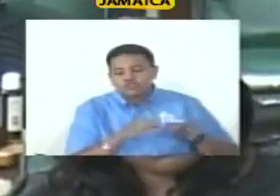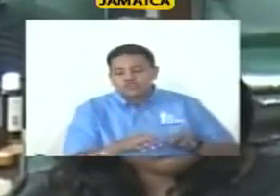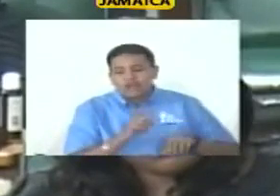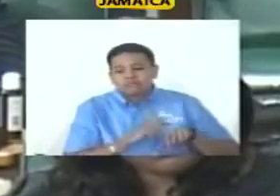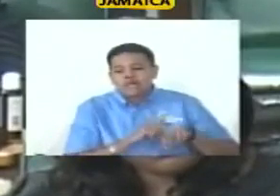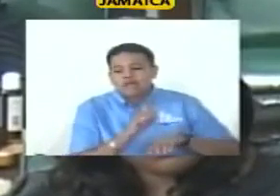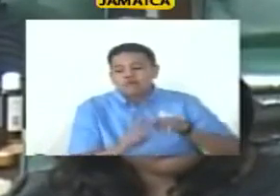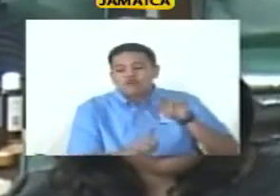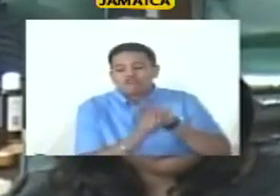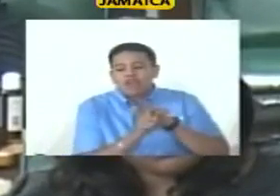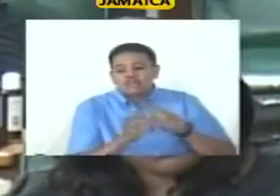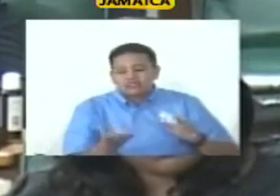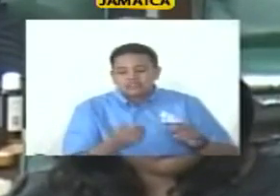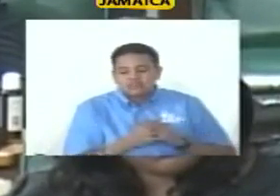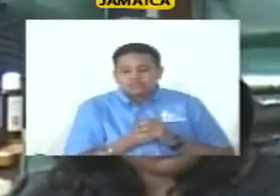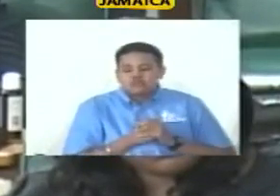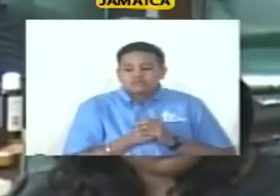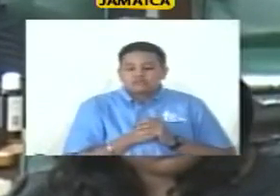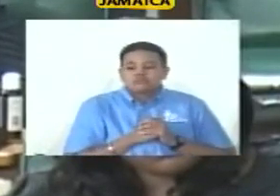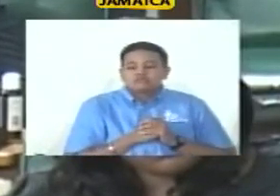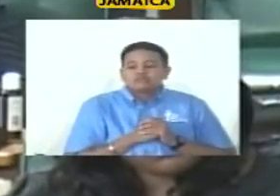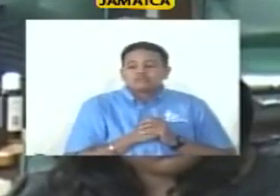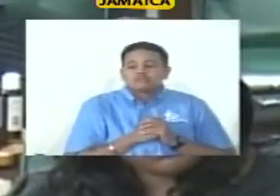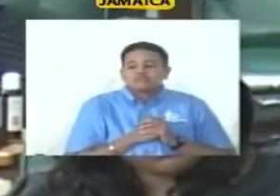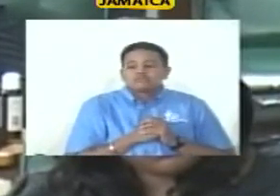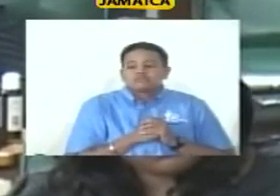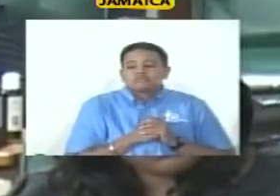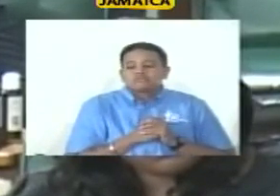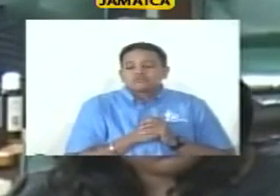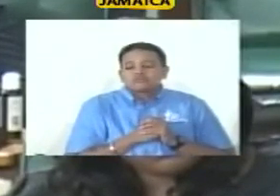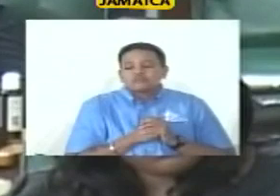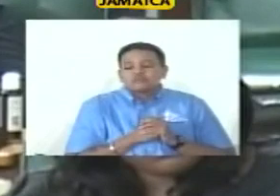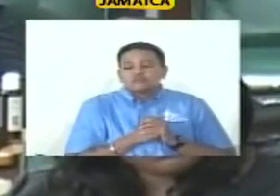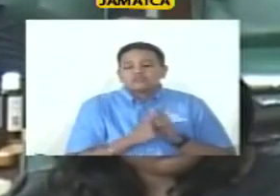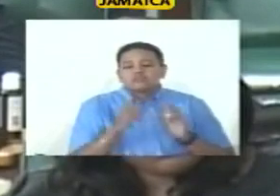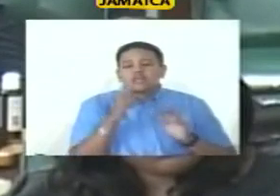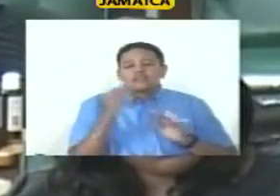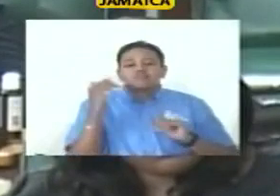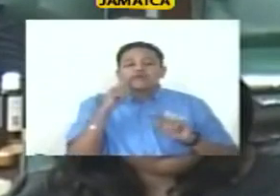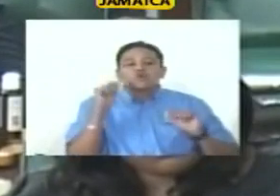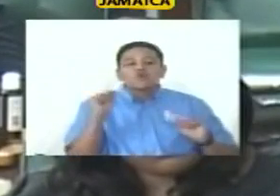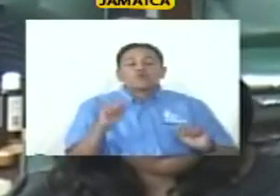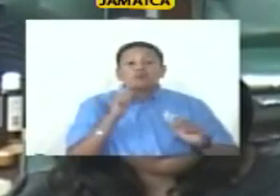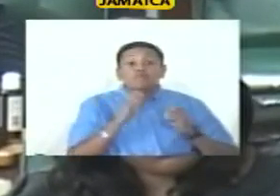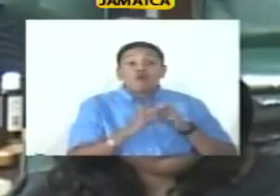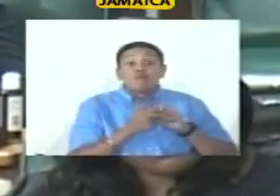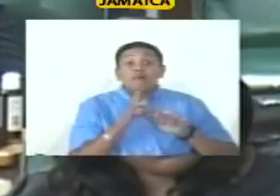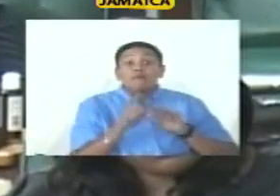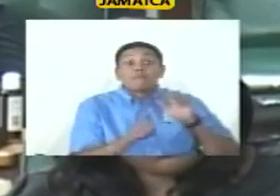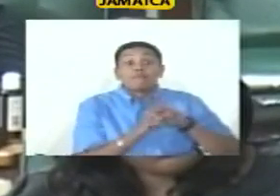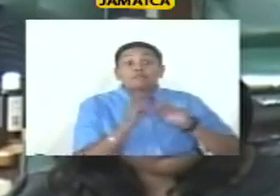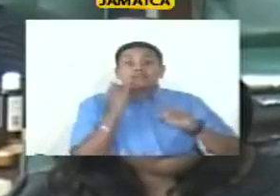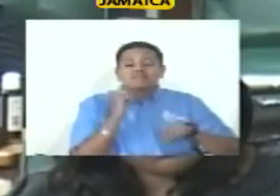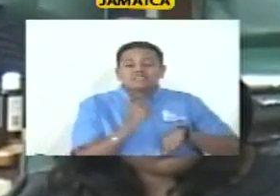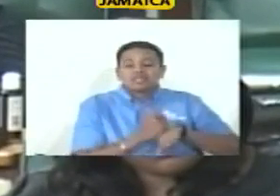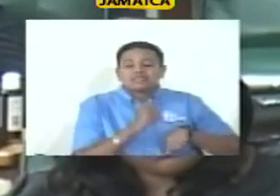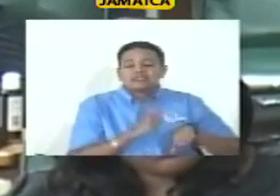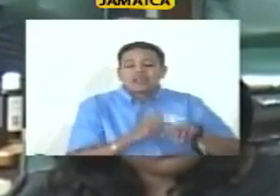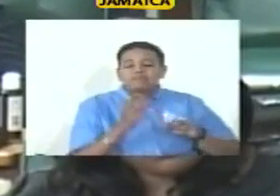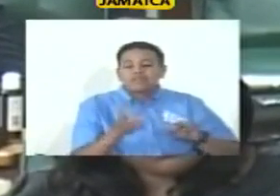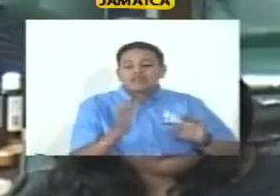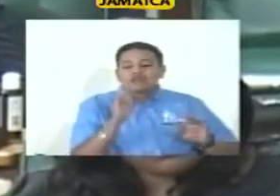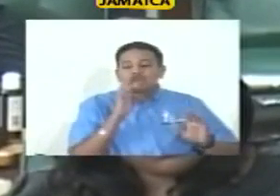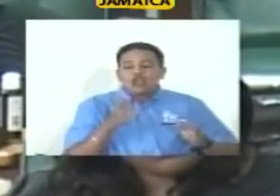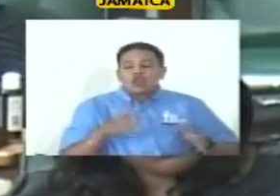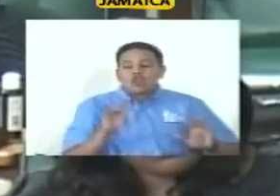So it wasn't anticipated that it could be problematic if you set a timeline here rather than to allow